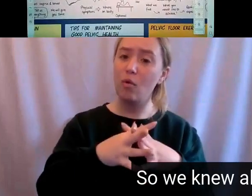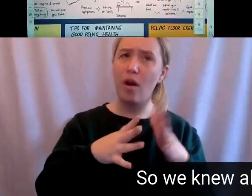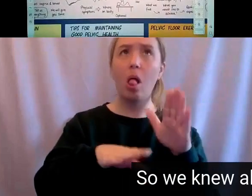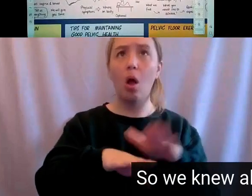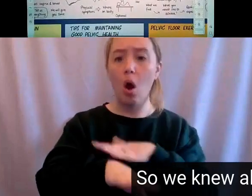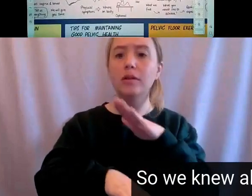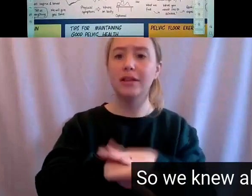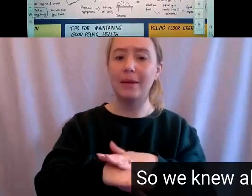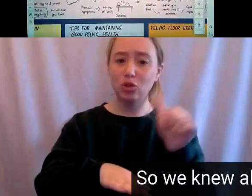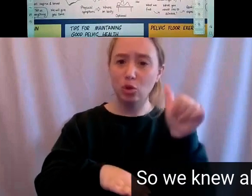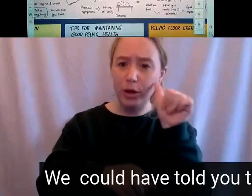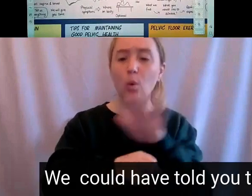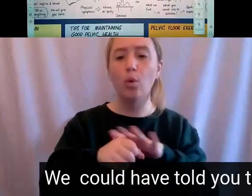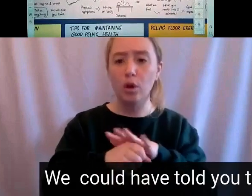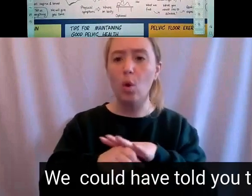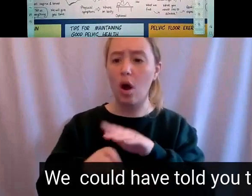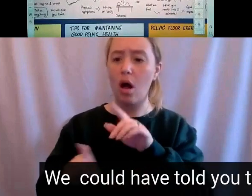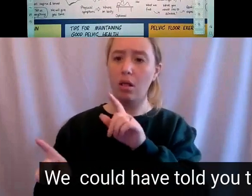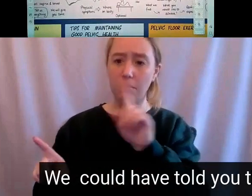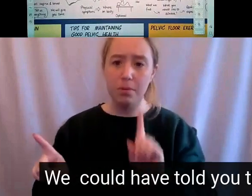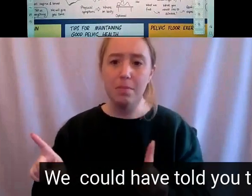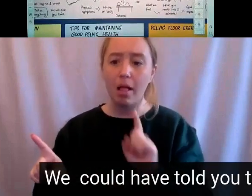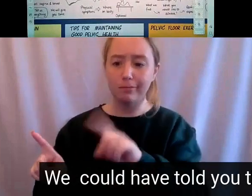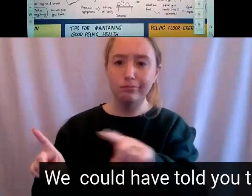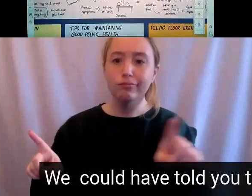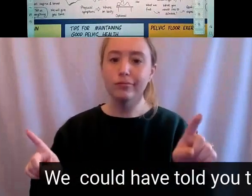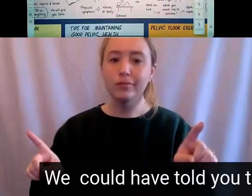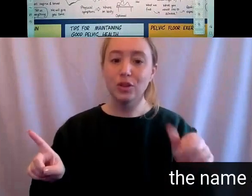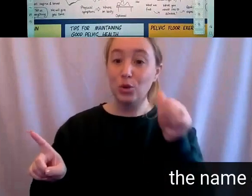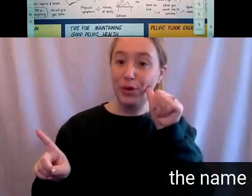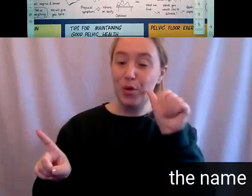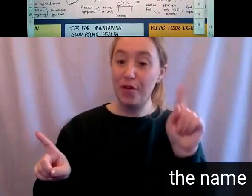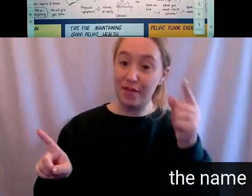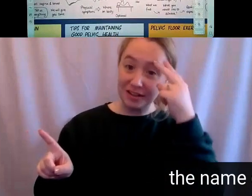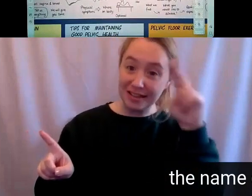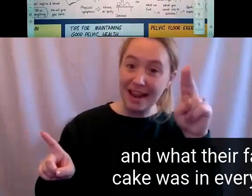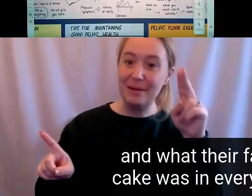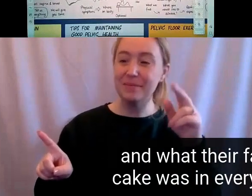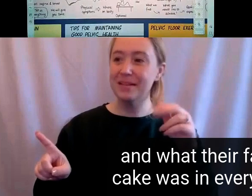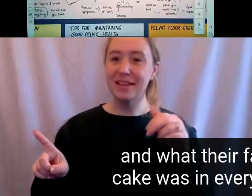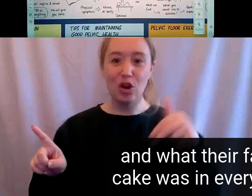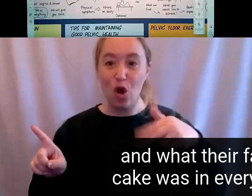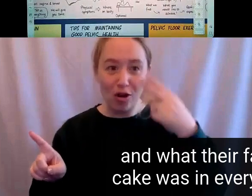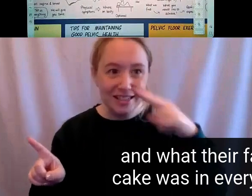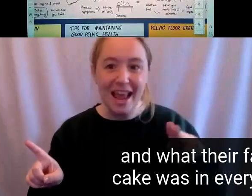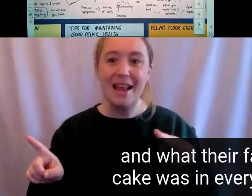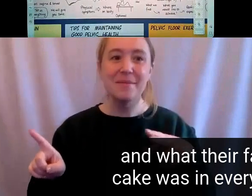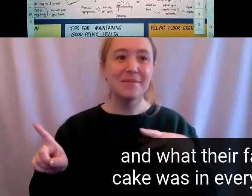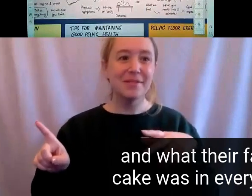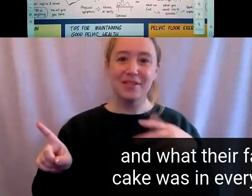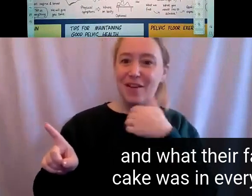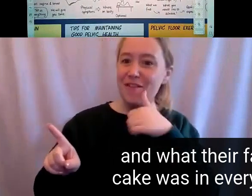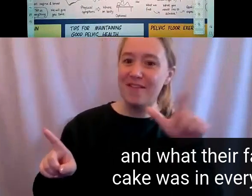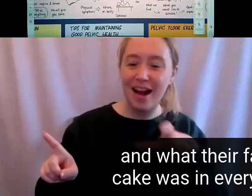all the local guys. We could have told you the first name of the physio, the name of their dog, and what their favourite colour in cake was